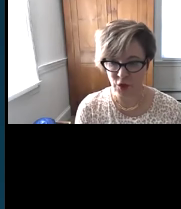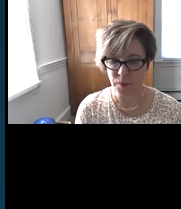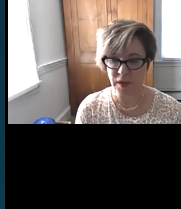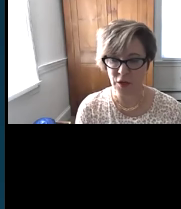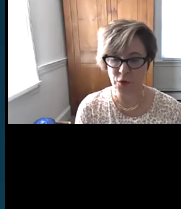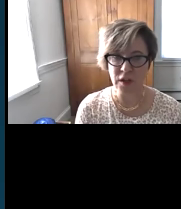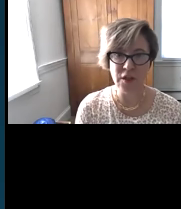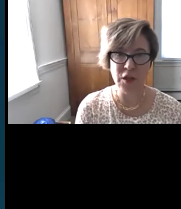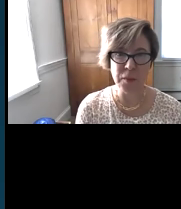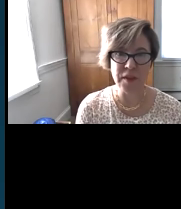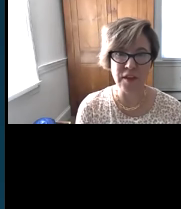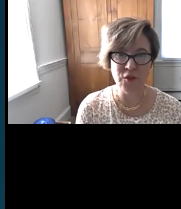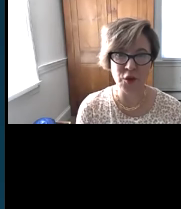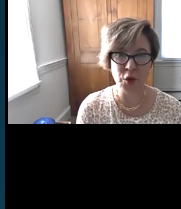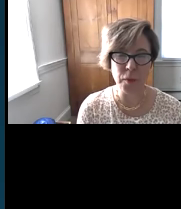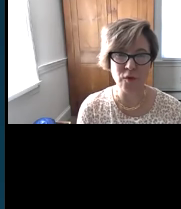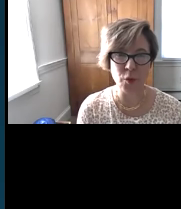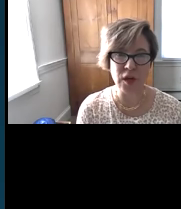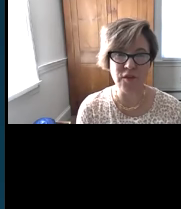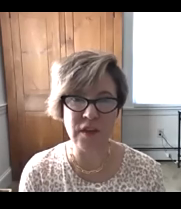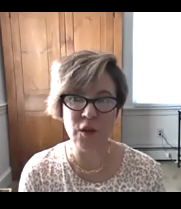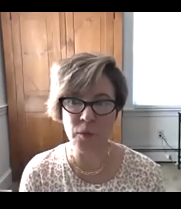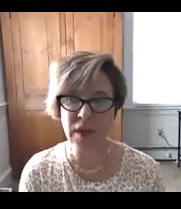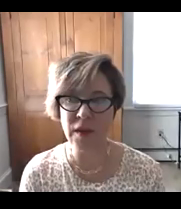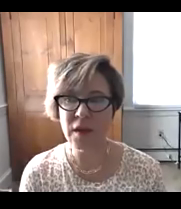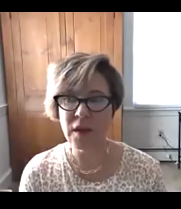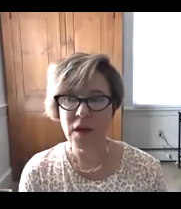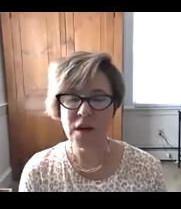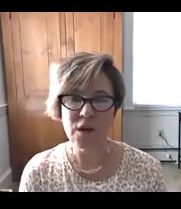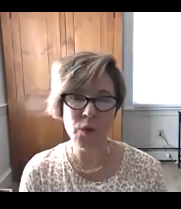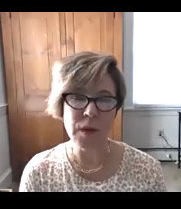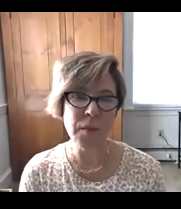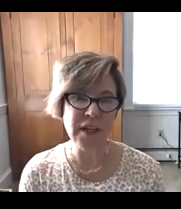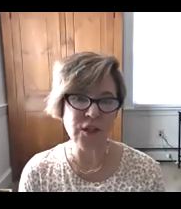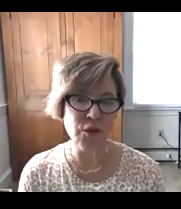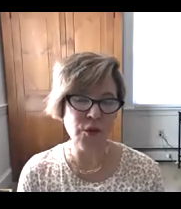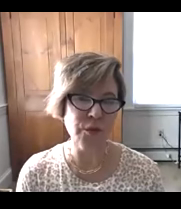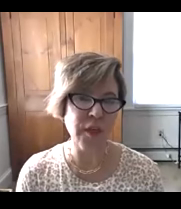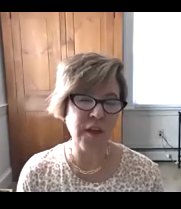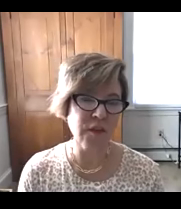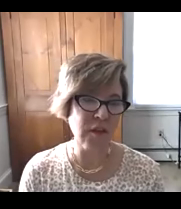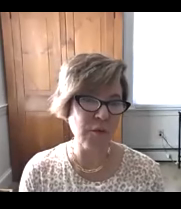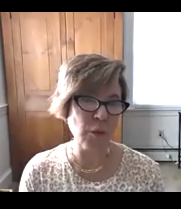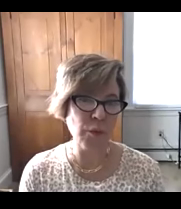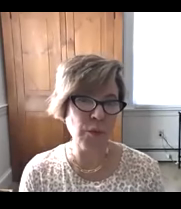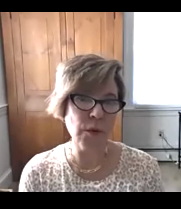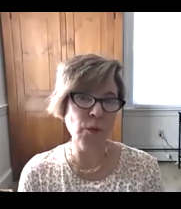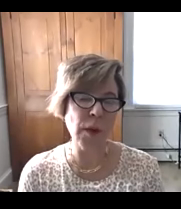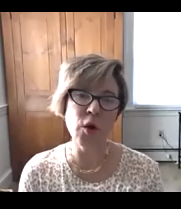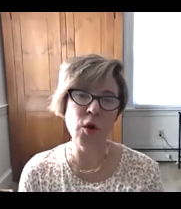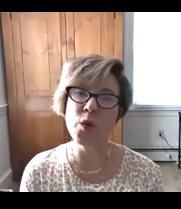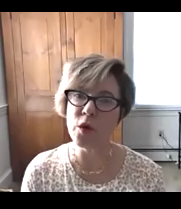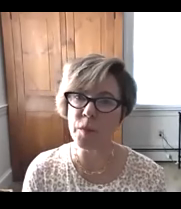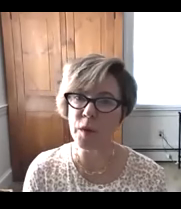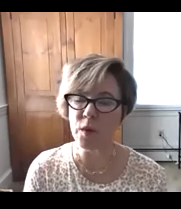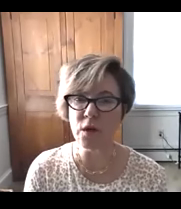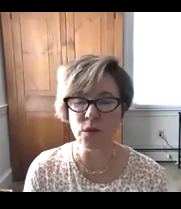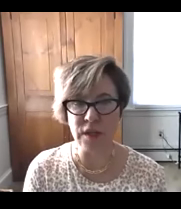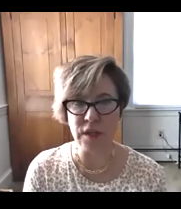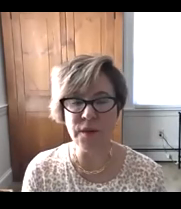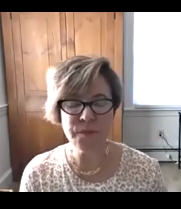You can hear me. I know Don can hear me. That's good. Hope everyone else can hear me. Reminder that this webinar will